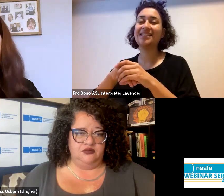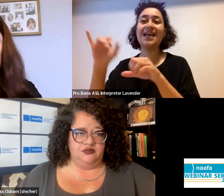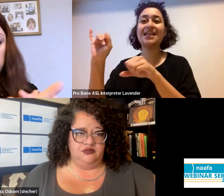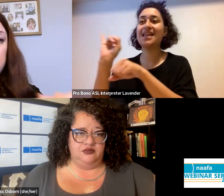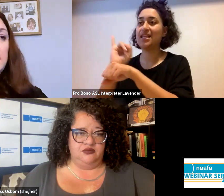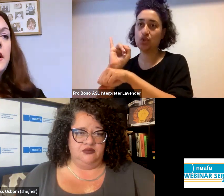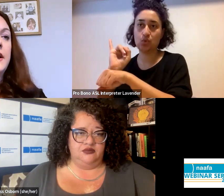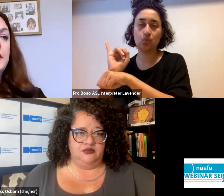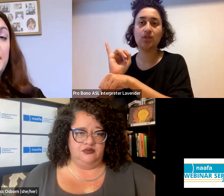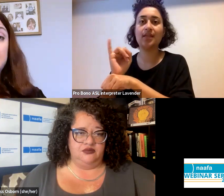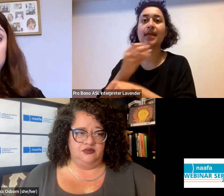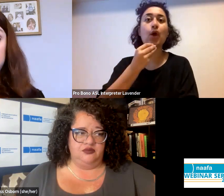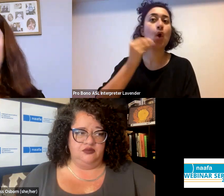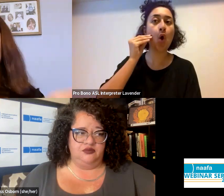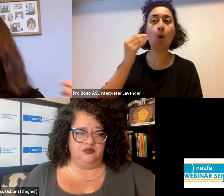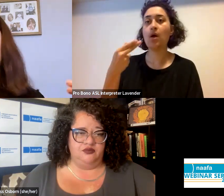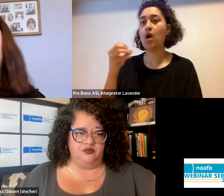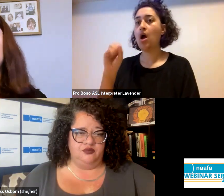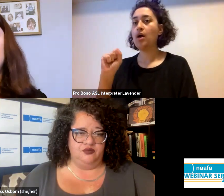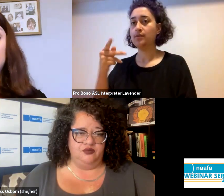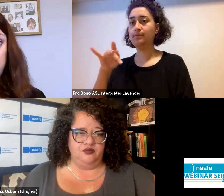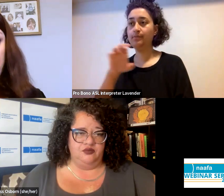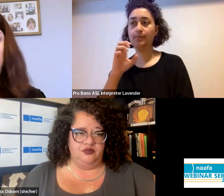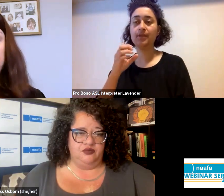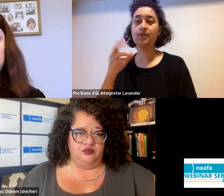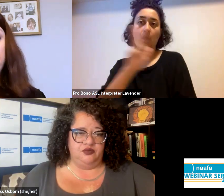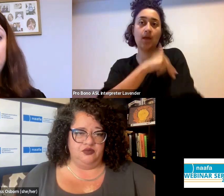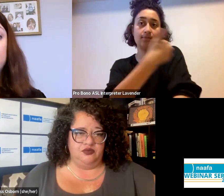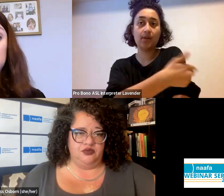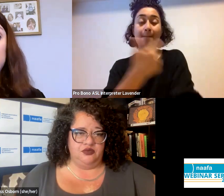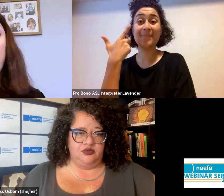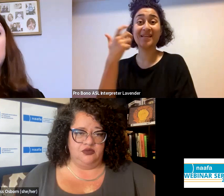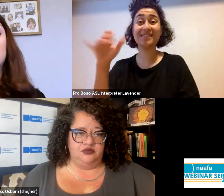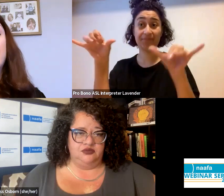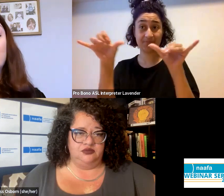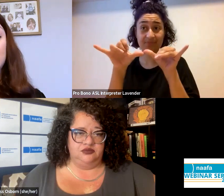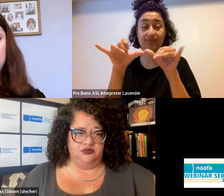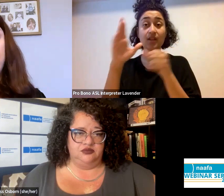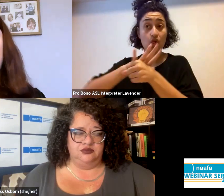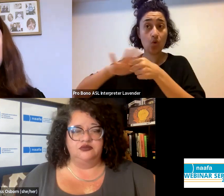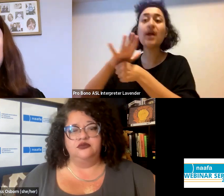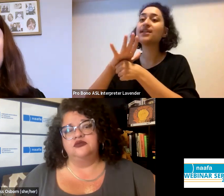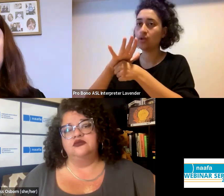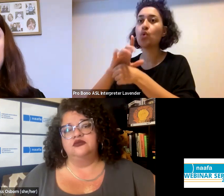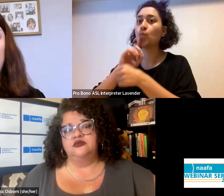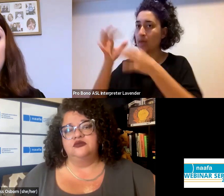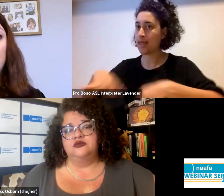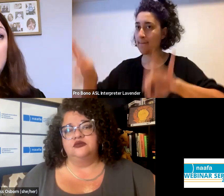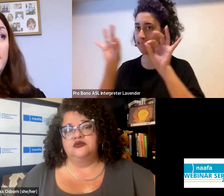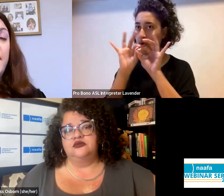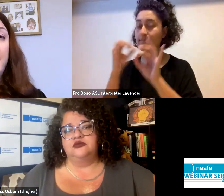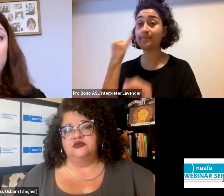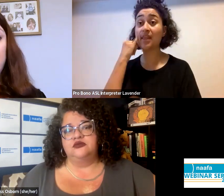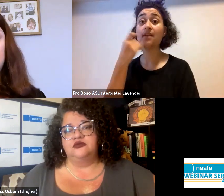hospice, hospital, because size and location, like I mentioned earlier, do matter in those scenarios. If we